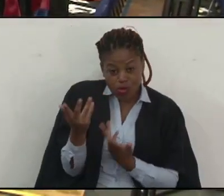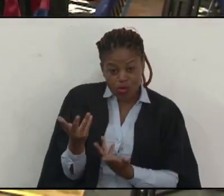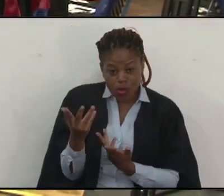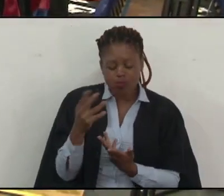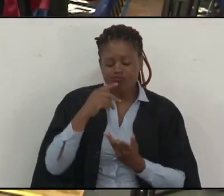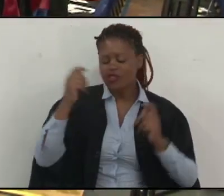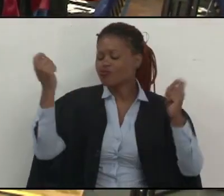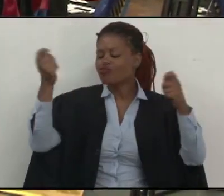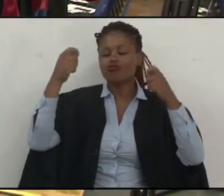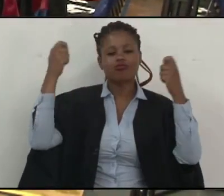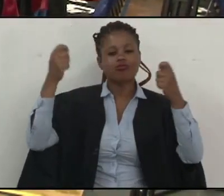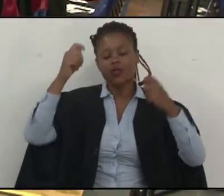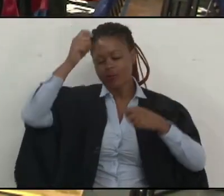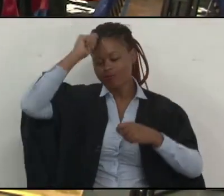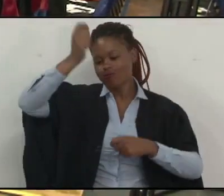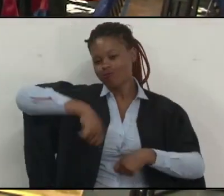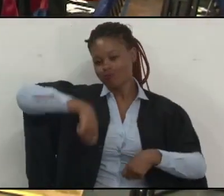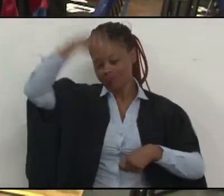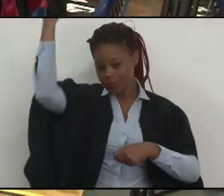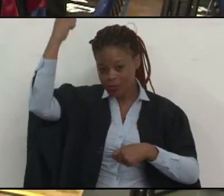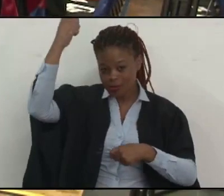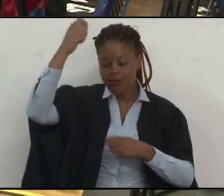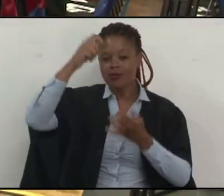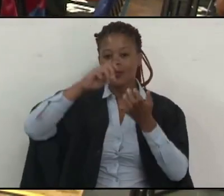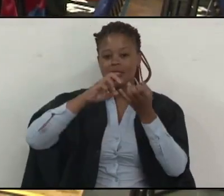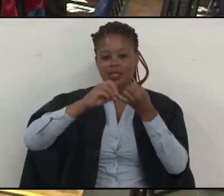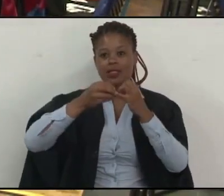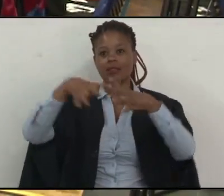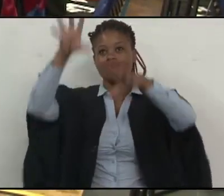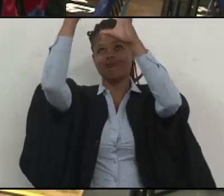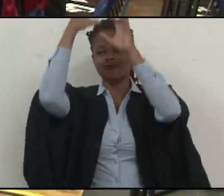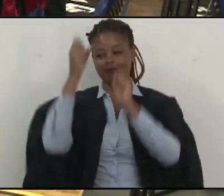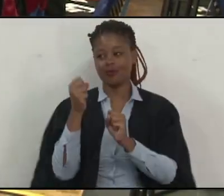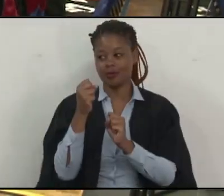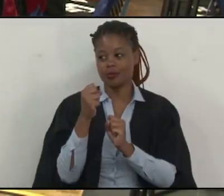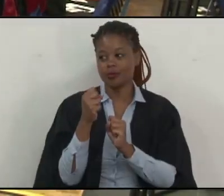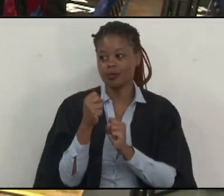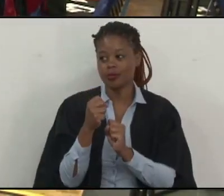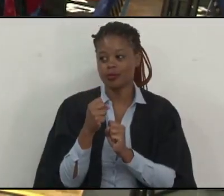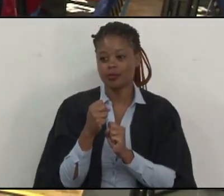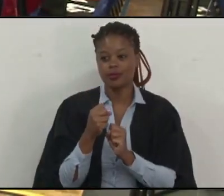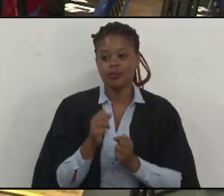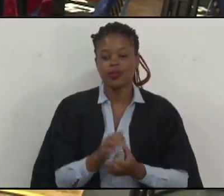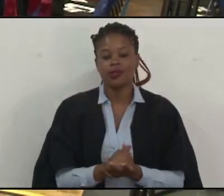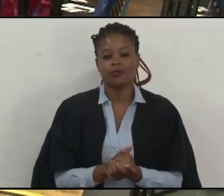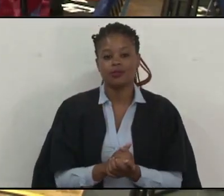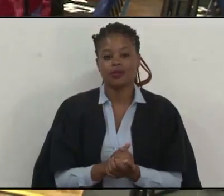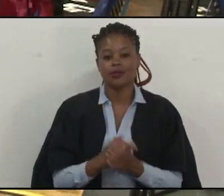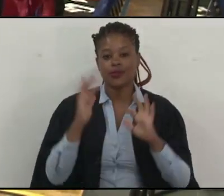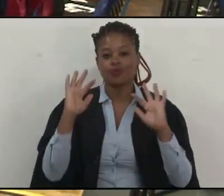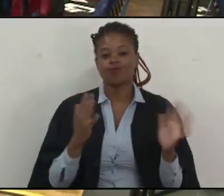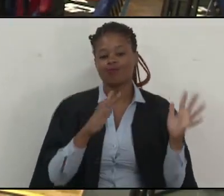do that as well. Just celebrate and just throw up your hat and try to catch it directly.